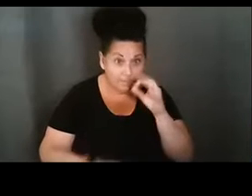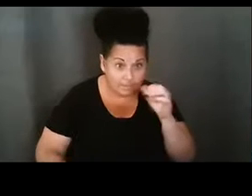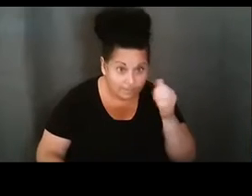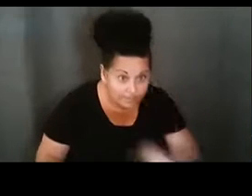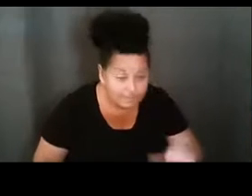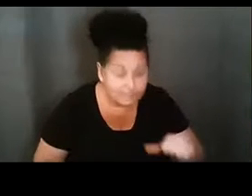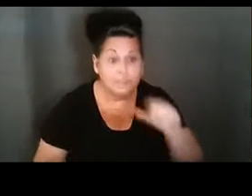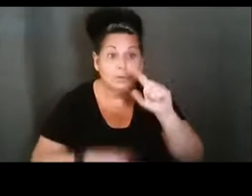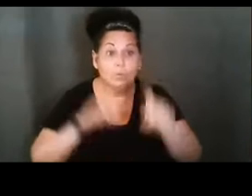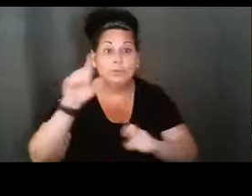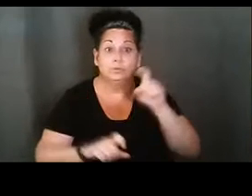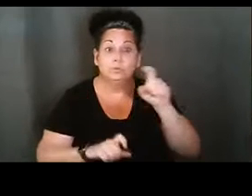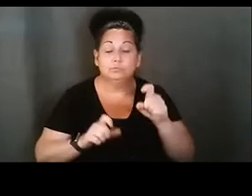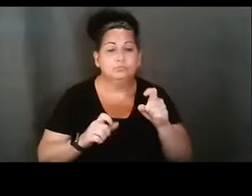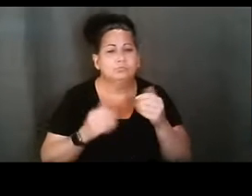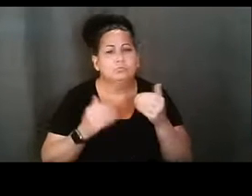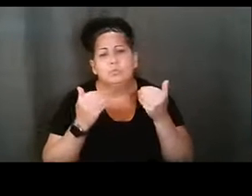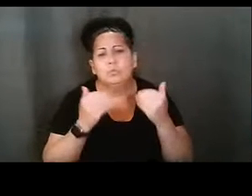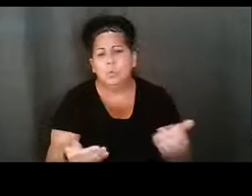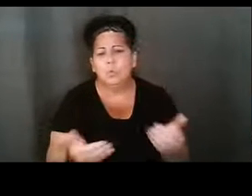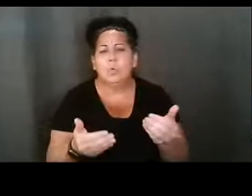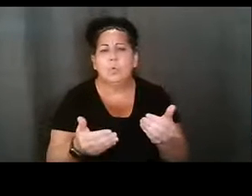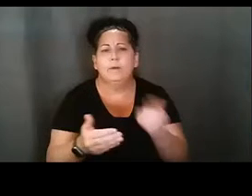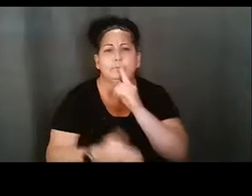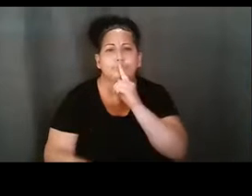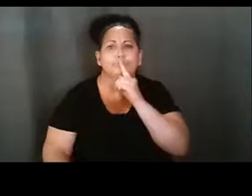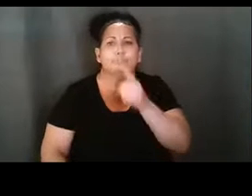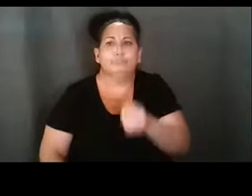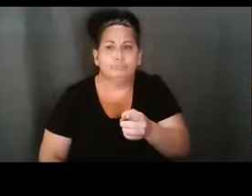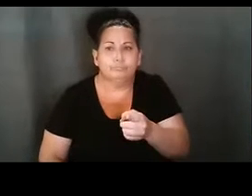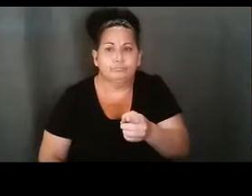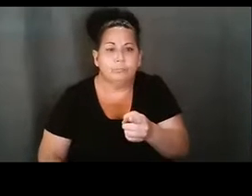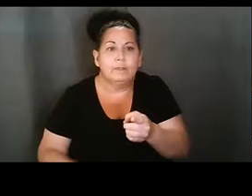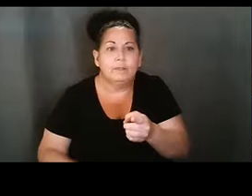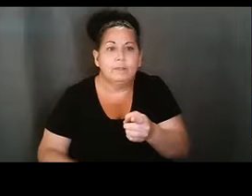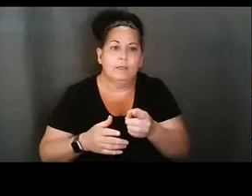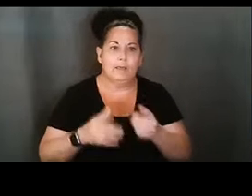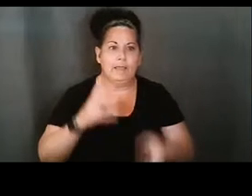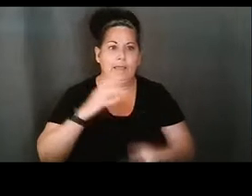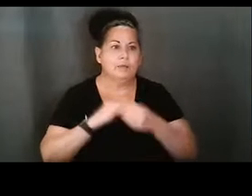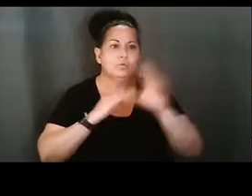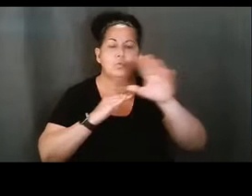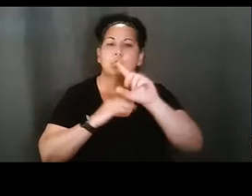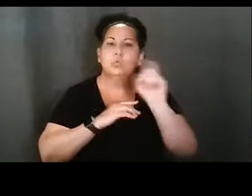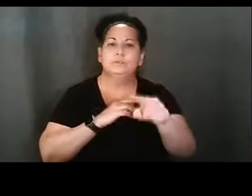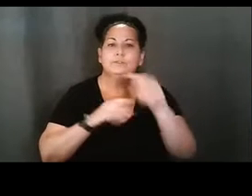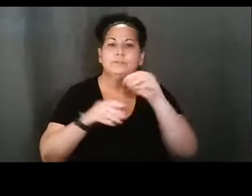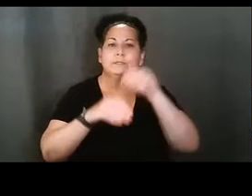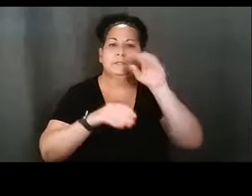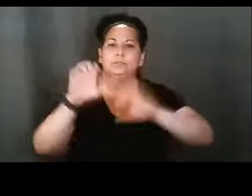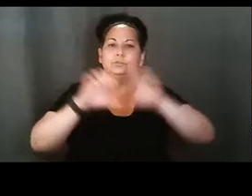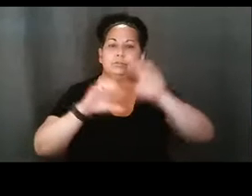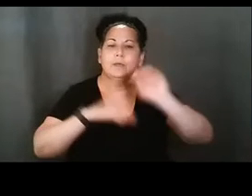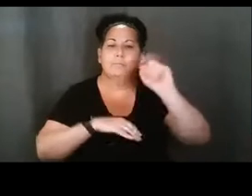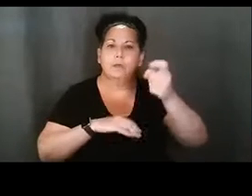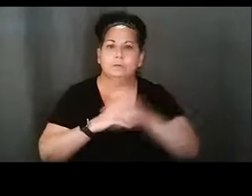additional questions, you're welcome to unmute yourselves or to place those in the chat box. And we will pose those to Dr. Flowers, who is on